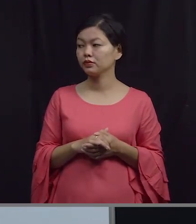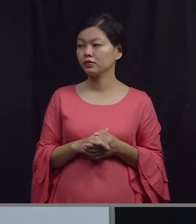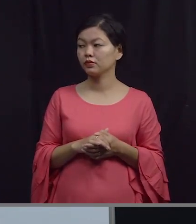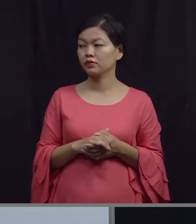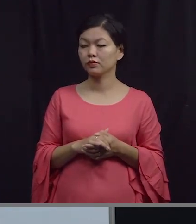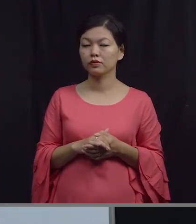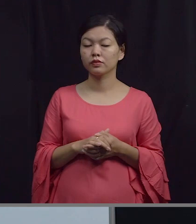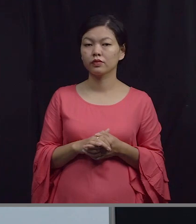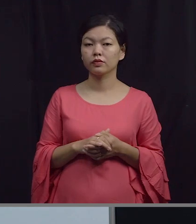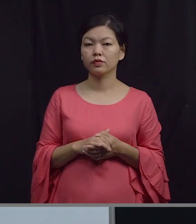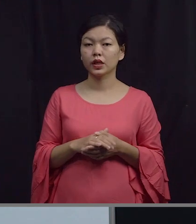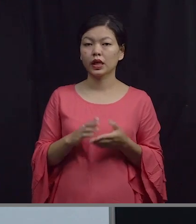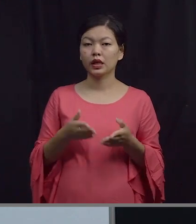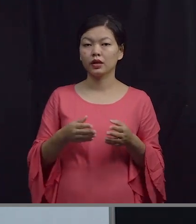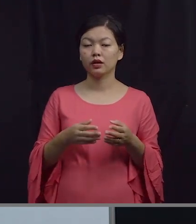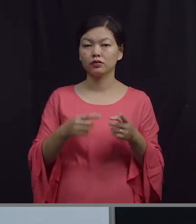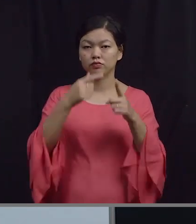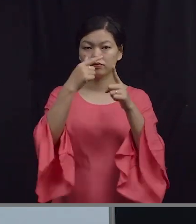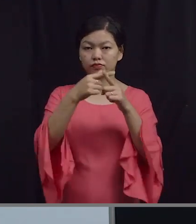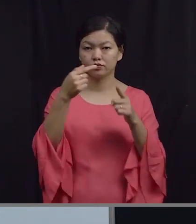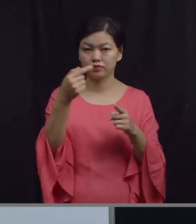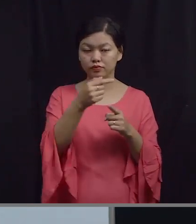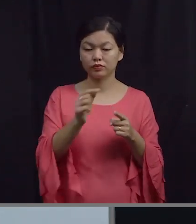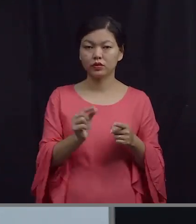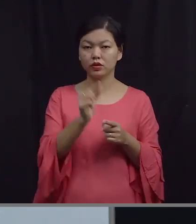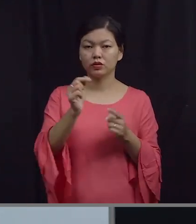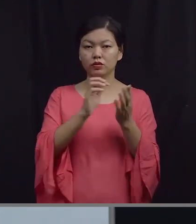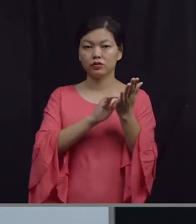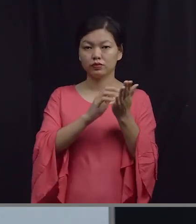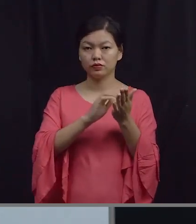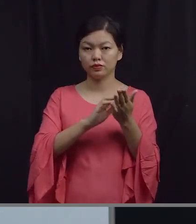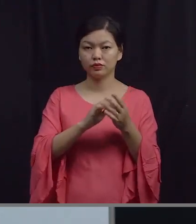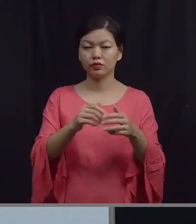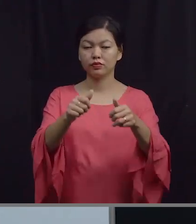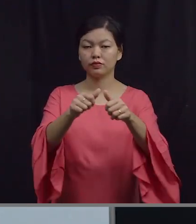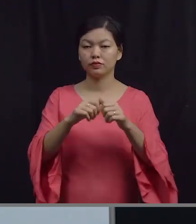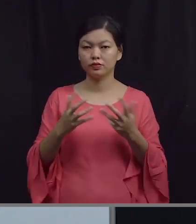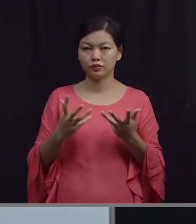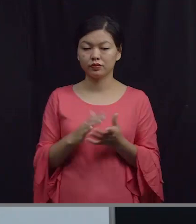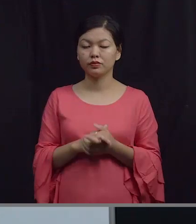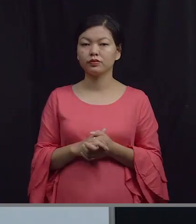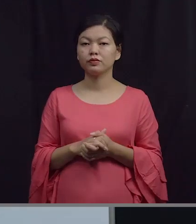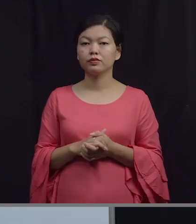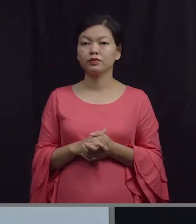if you do the calculation with the help of calculator, your answer will